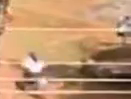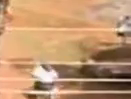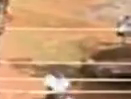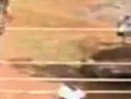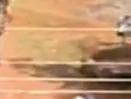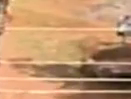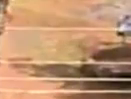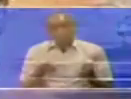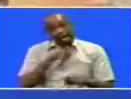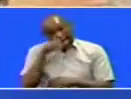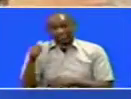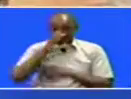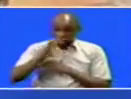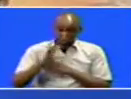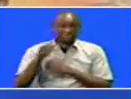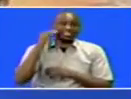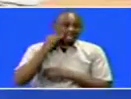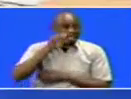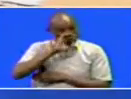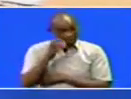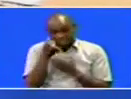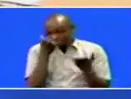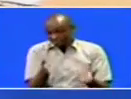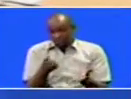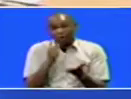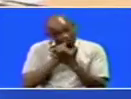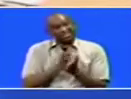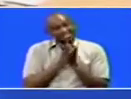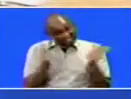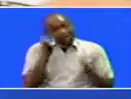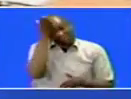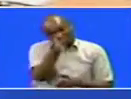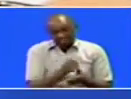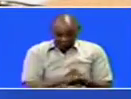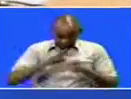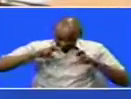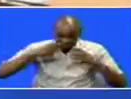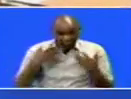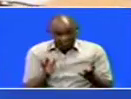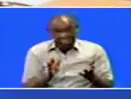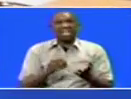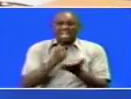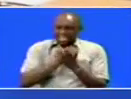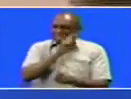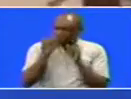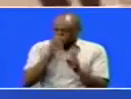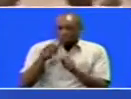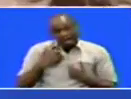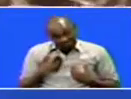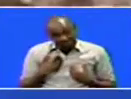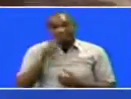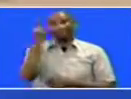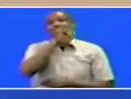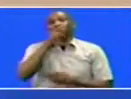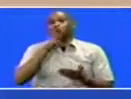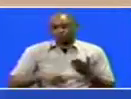Just like other counties, Siaya County was not spared by the Auditor General's report, which had a lot of audit queries. And the first